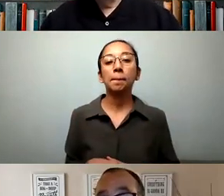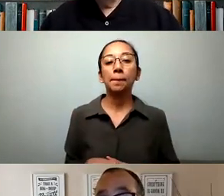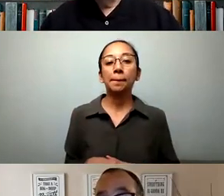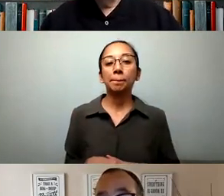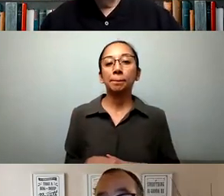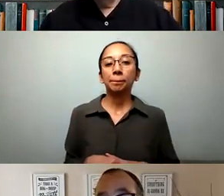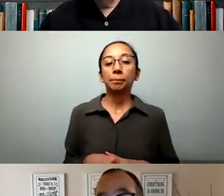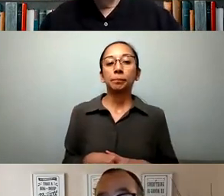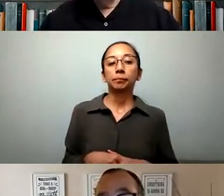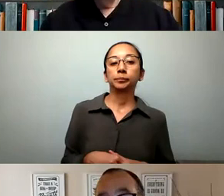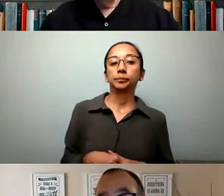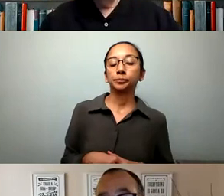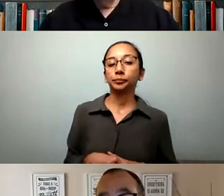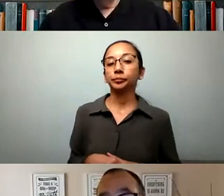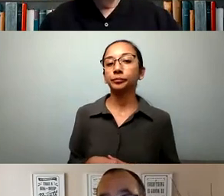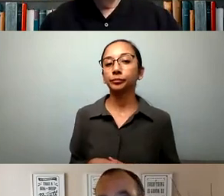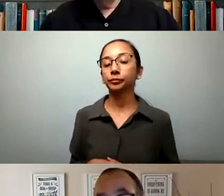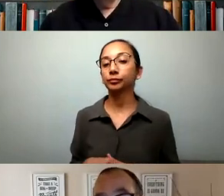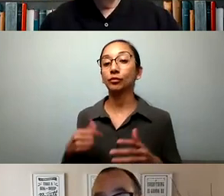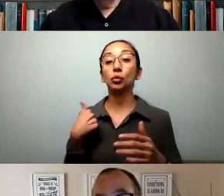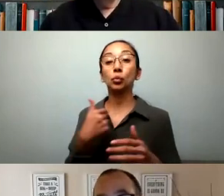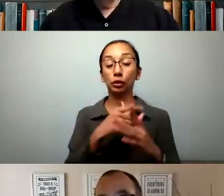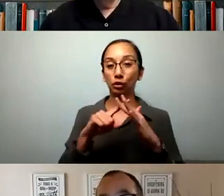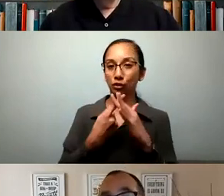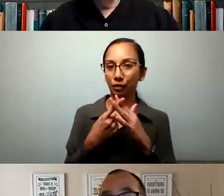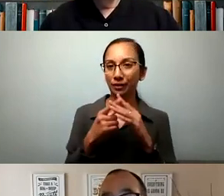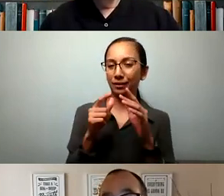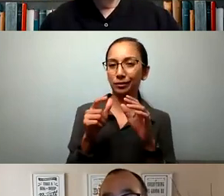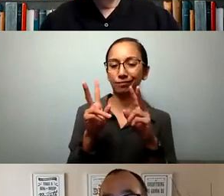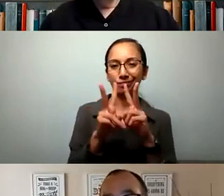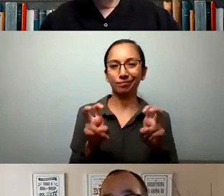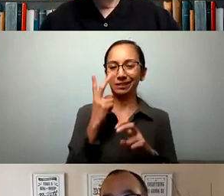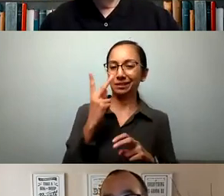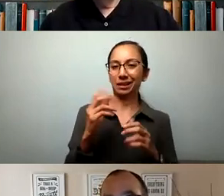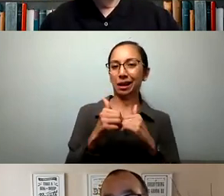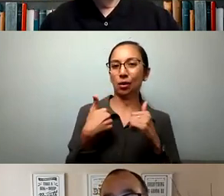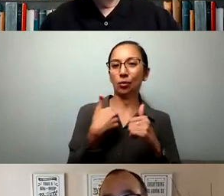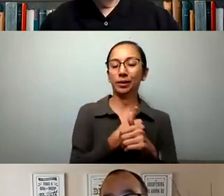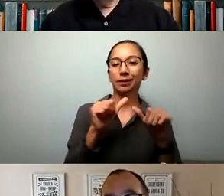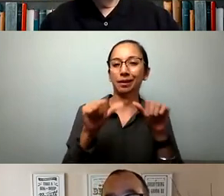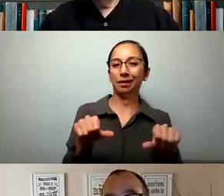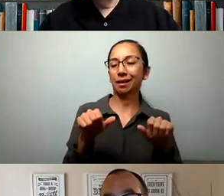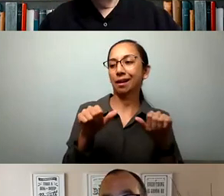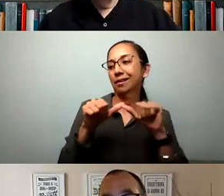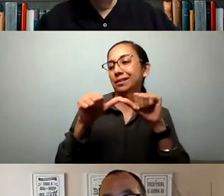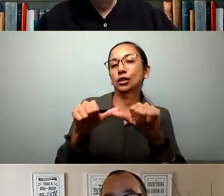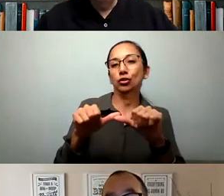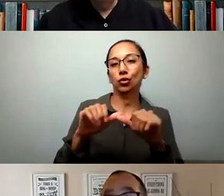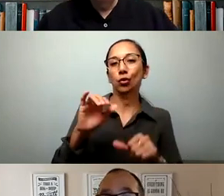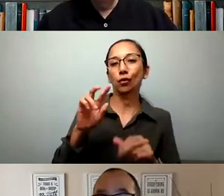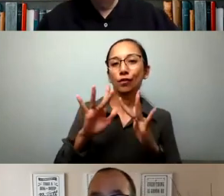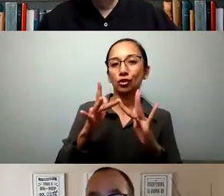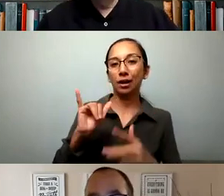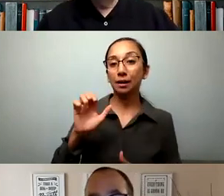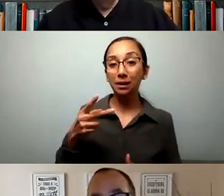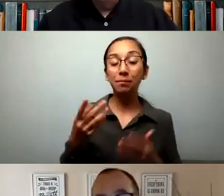look into ways to continue virtual IEPs, as we begin to open doors, we will also look into maybe doing a